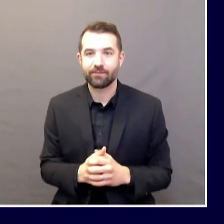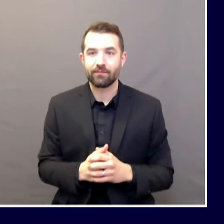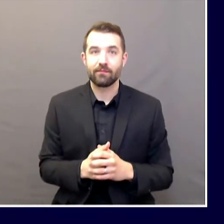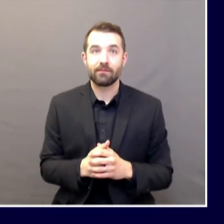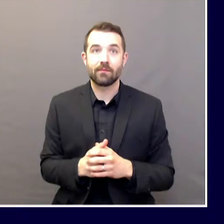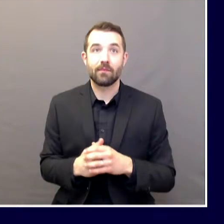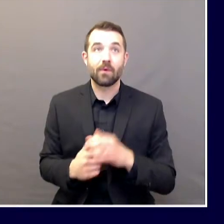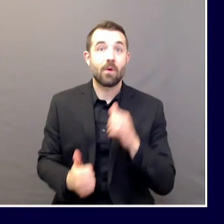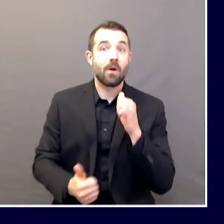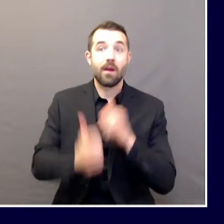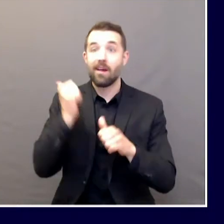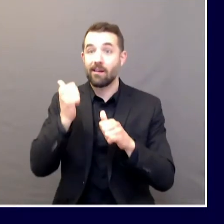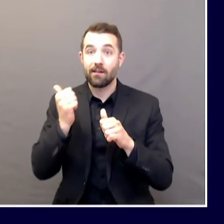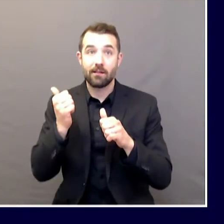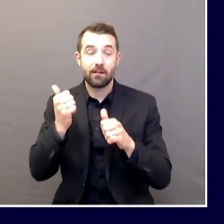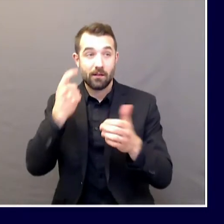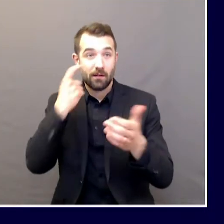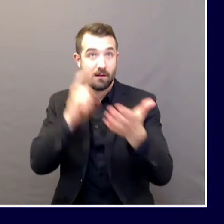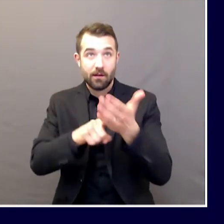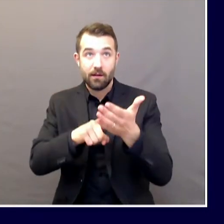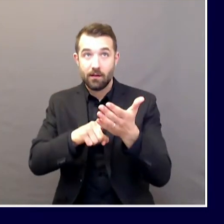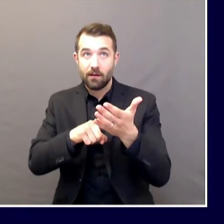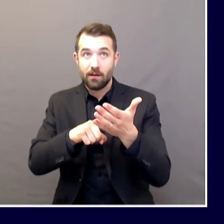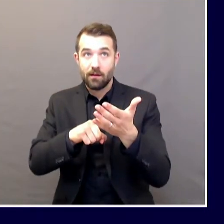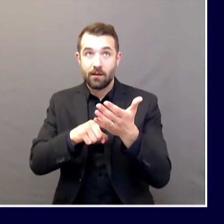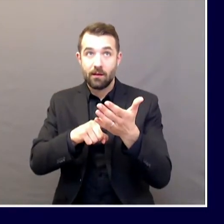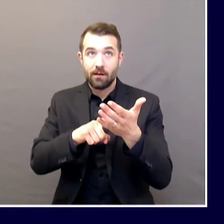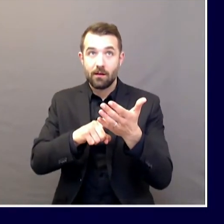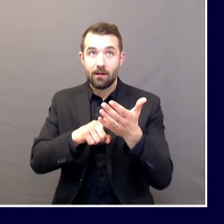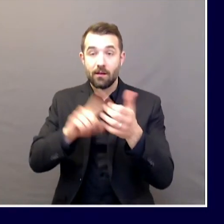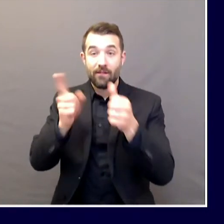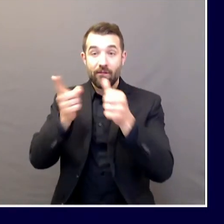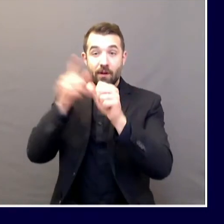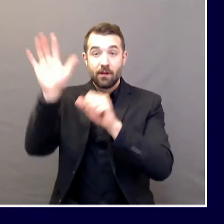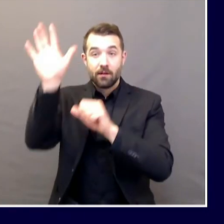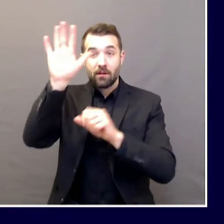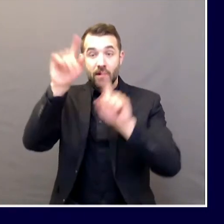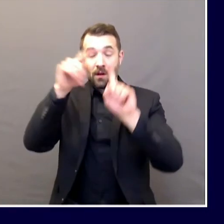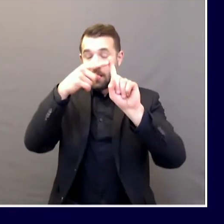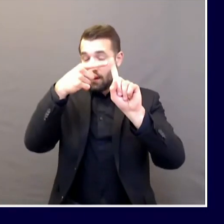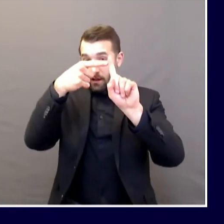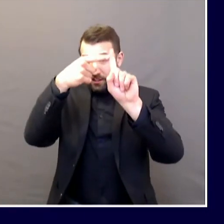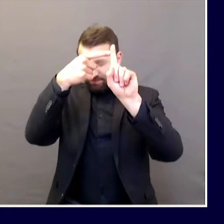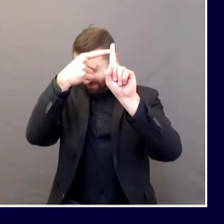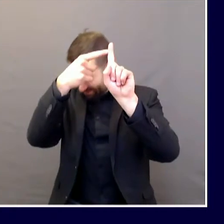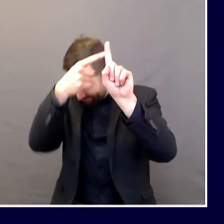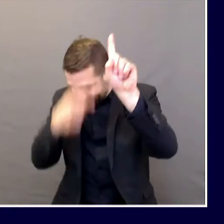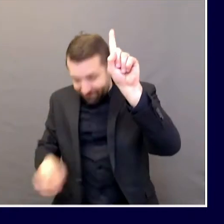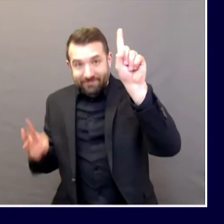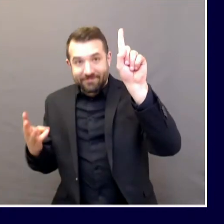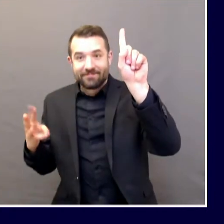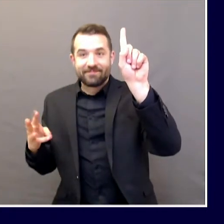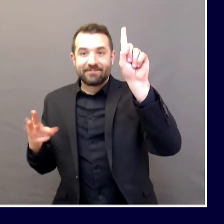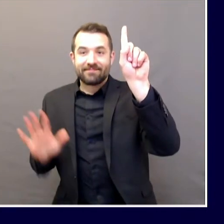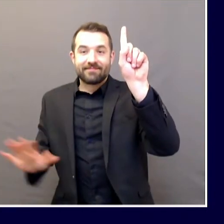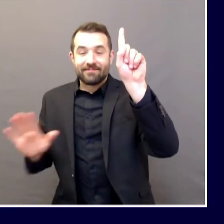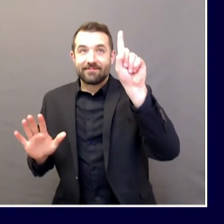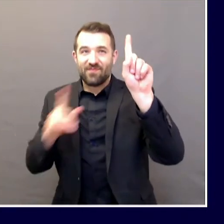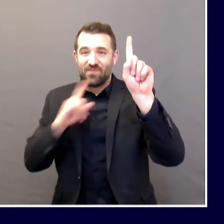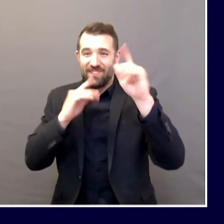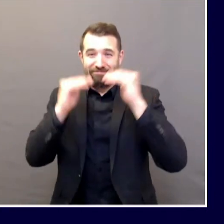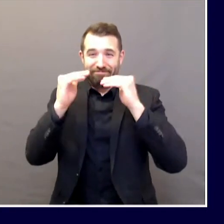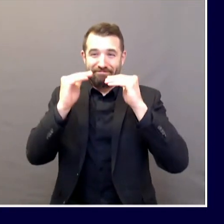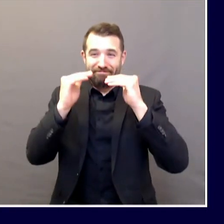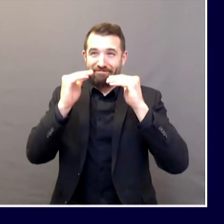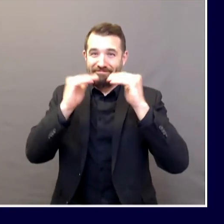and the bottom was not that large. We're hoping to narrow that even more in the coming days, coming weeks, as we get more vaccine